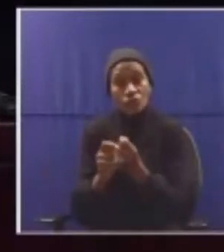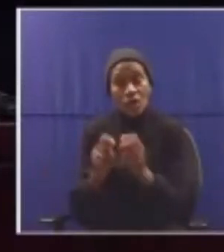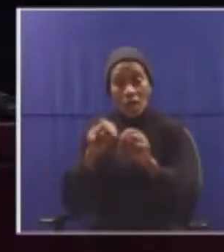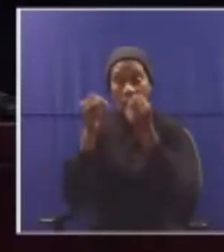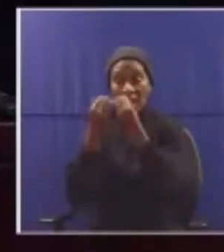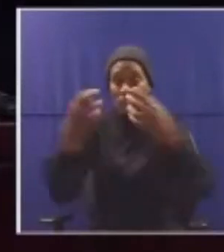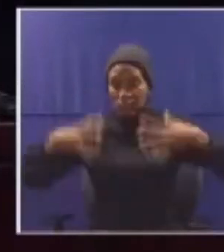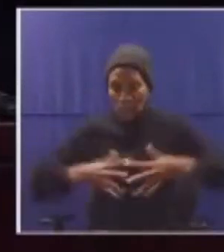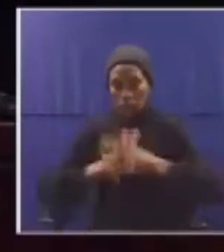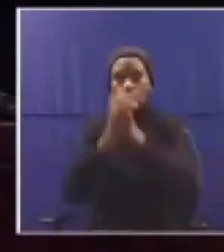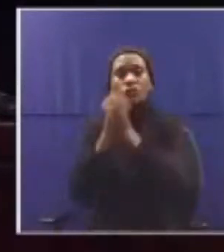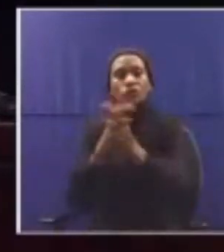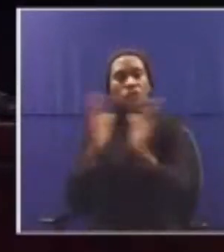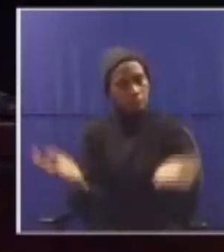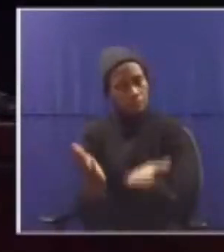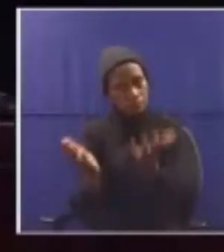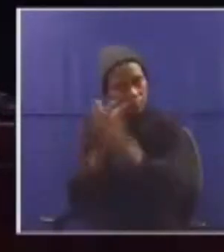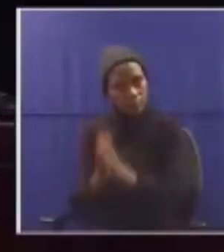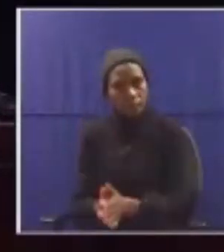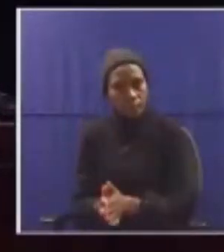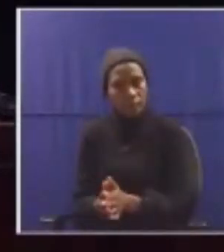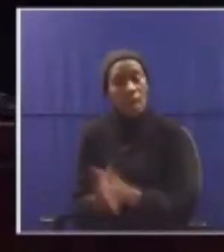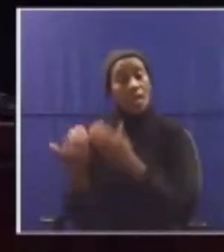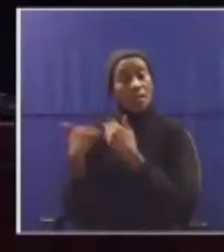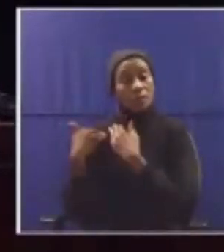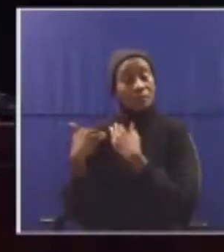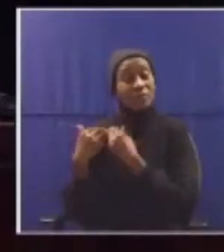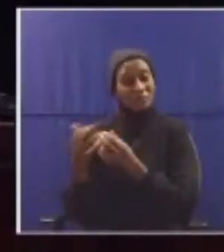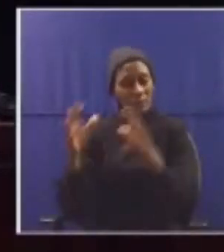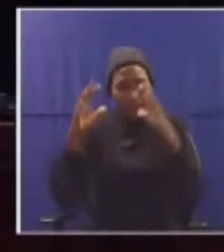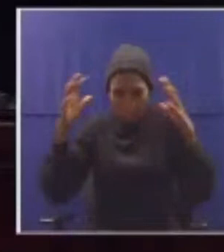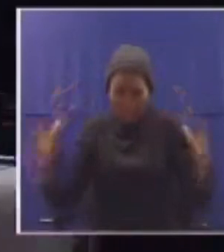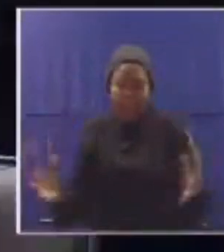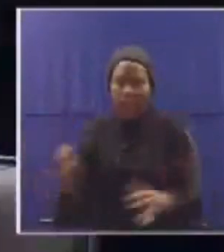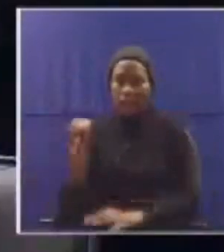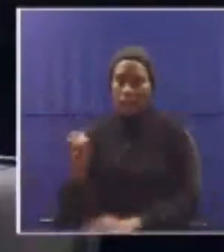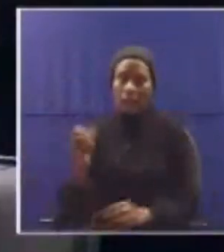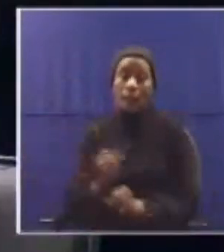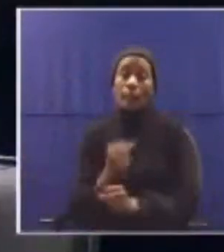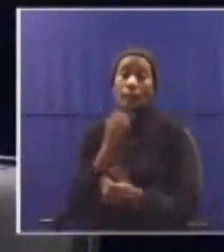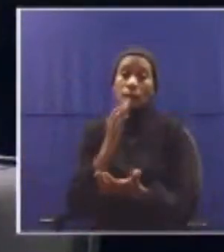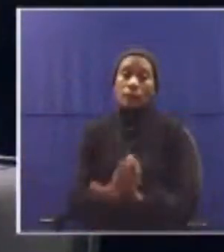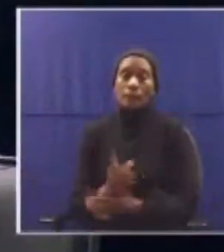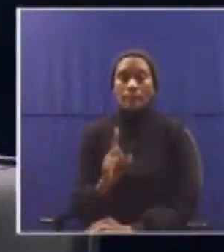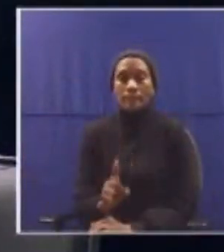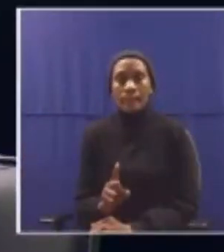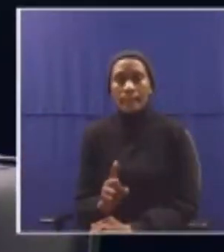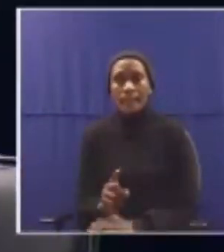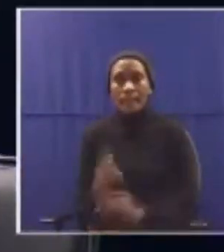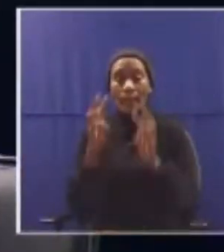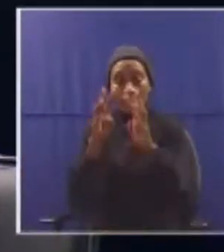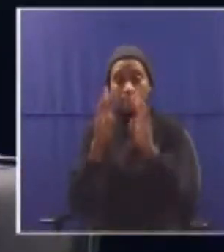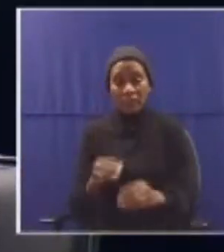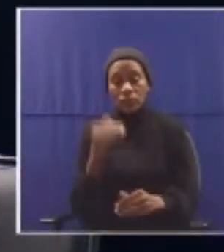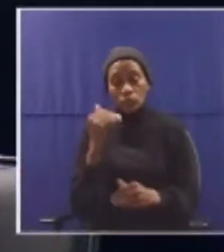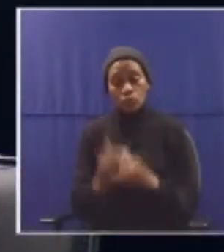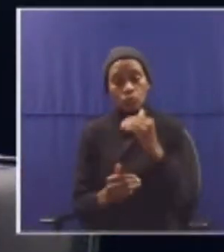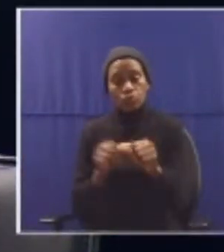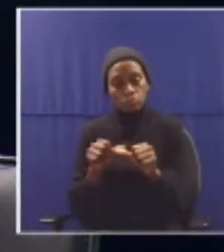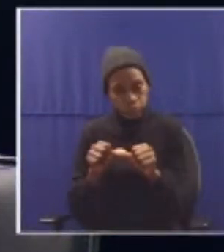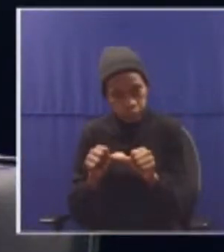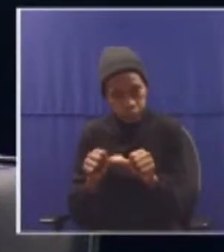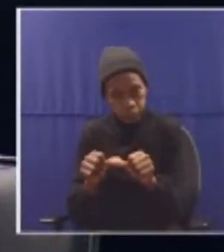national unity. They have a huge responsibility to ensure that the peace process